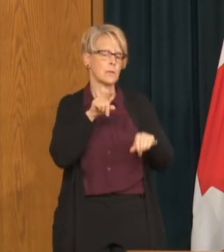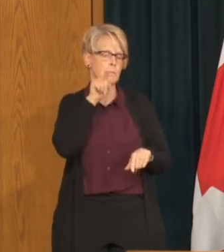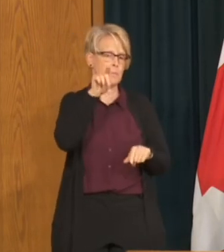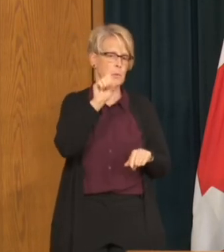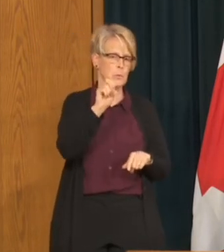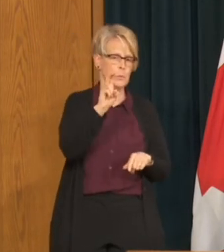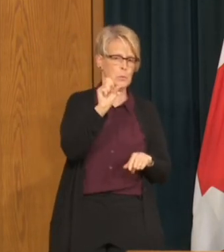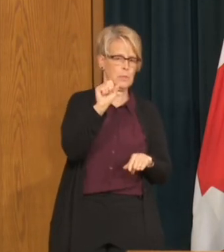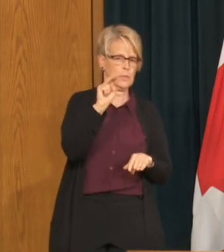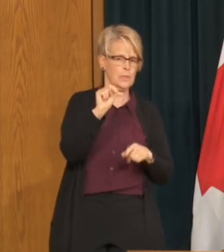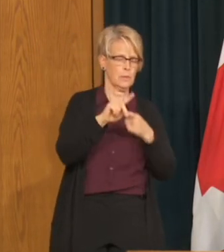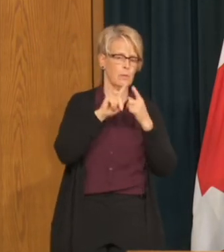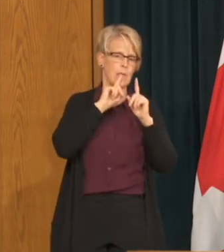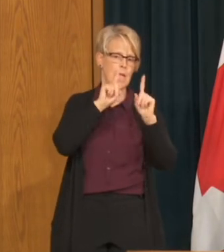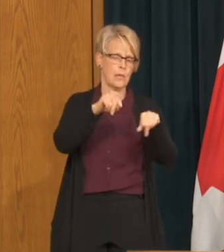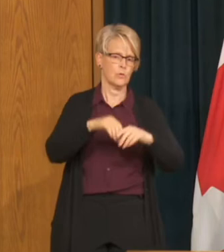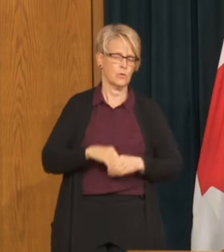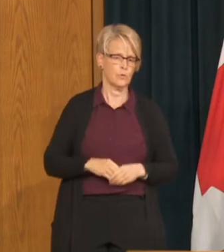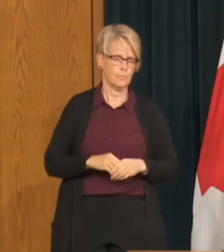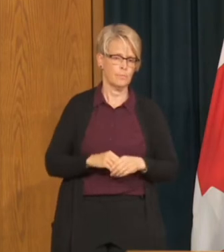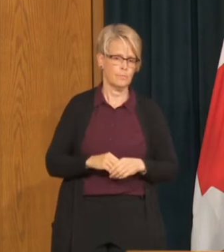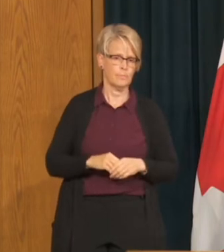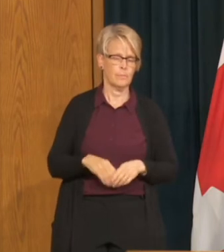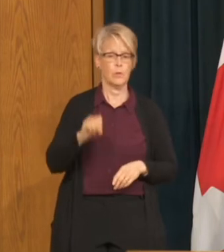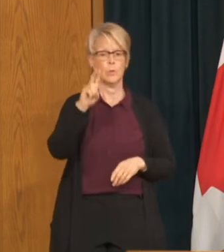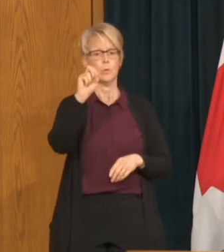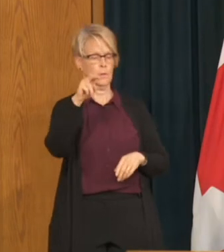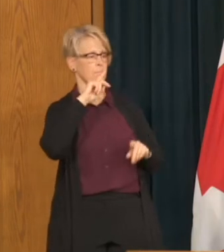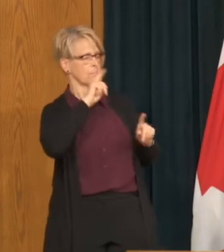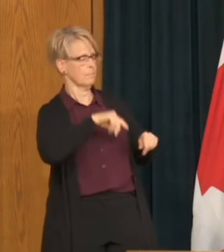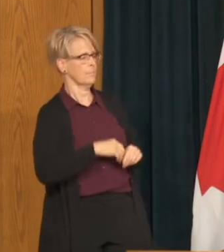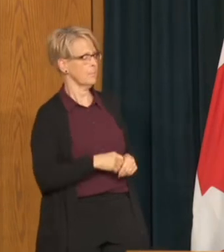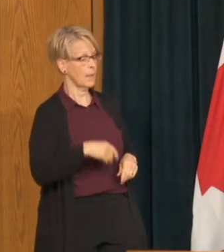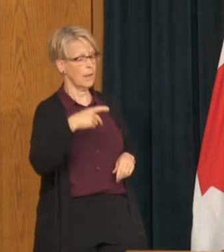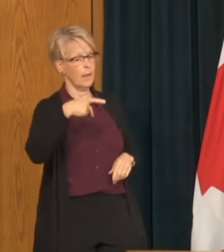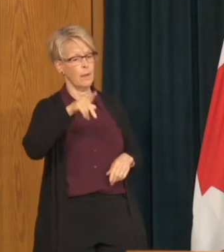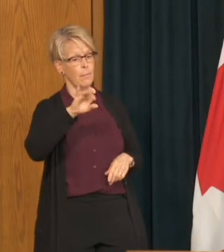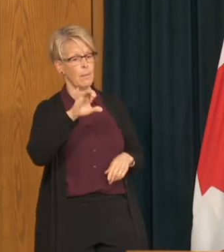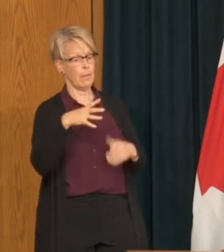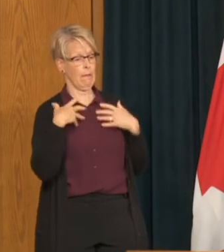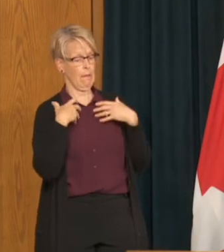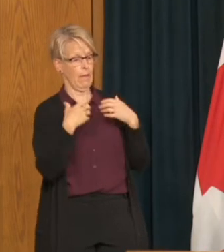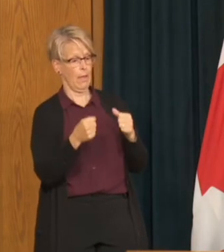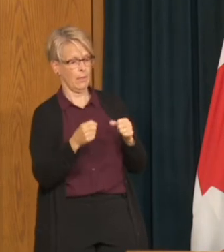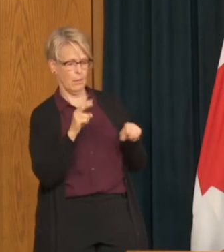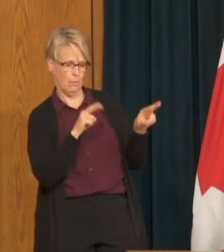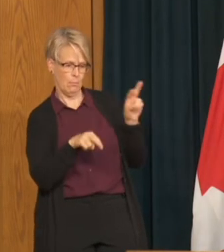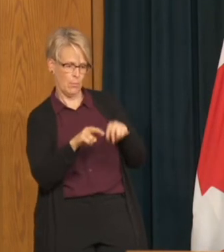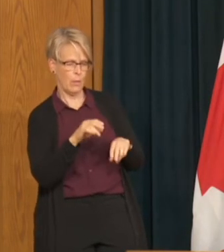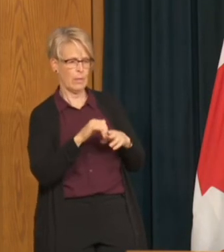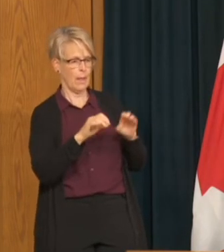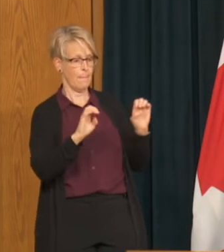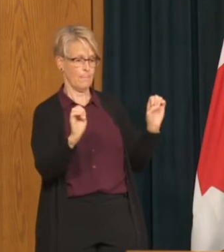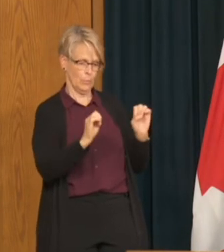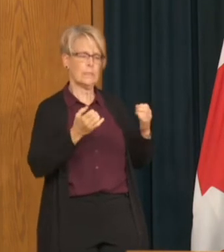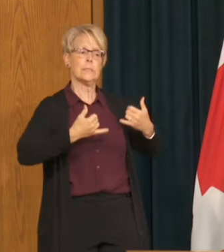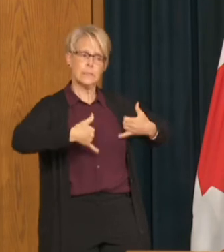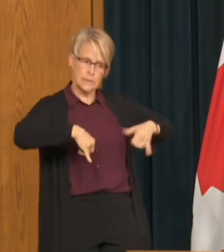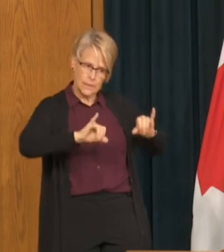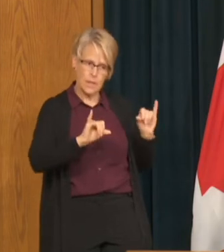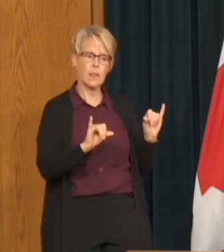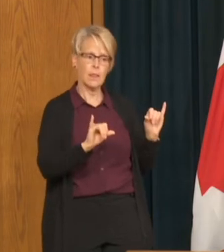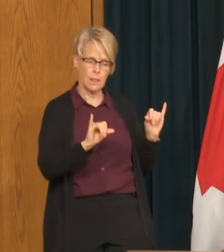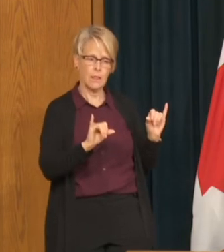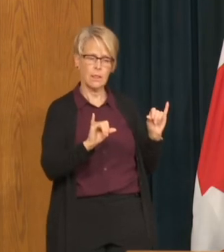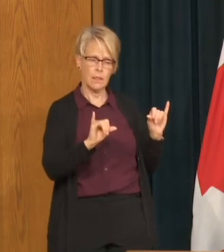to answer that question. Yeah, so the public health measure and the state of emergency are still in place, which is